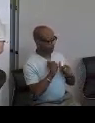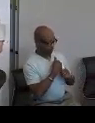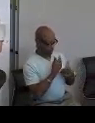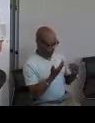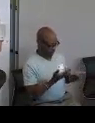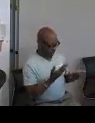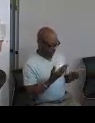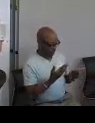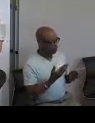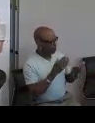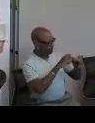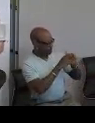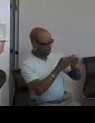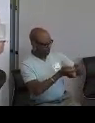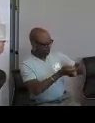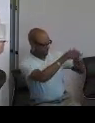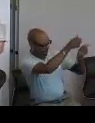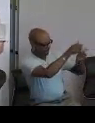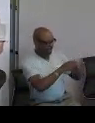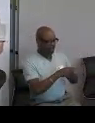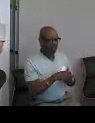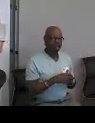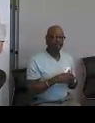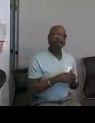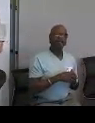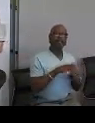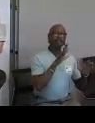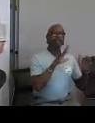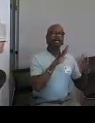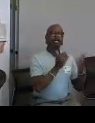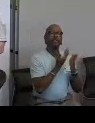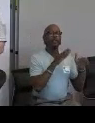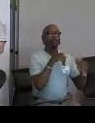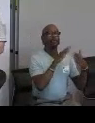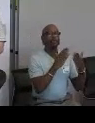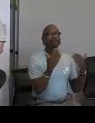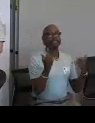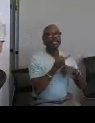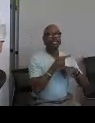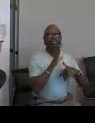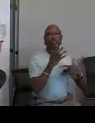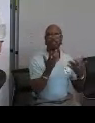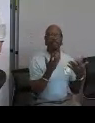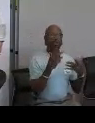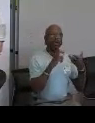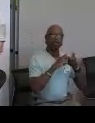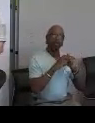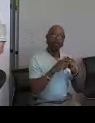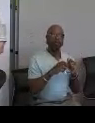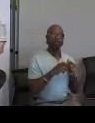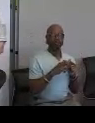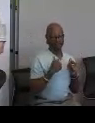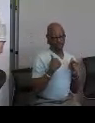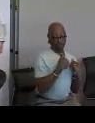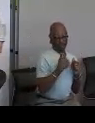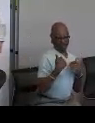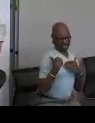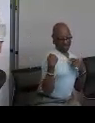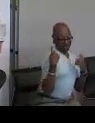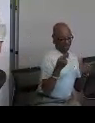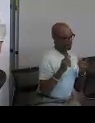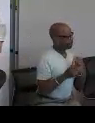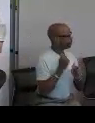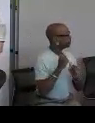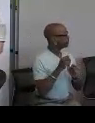to illuminate and explore and offer a particular approach to today is the problem of CAD. So most